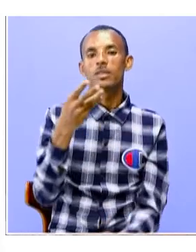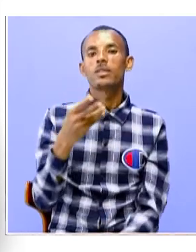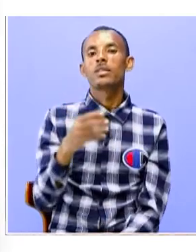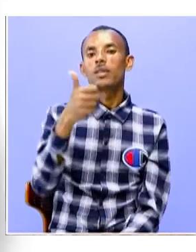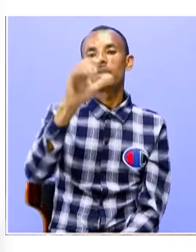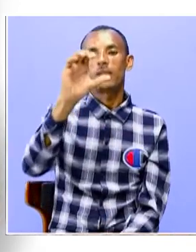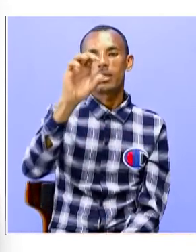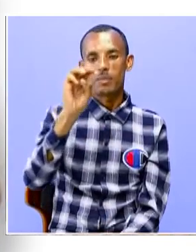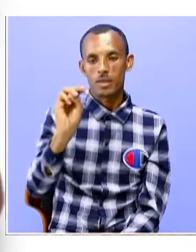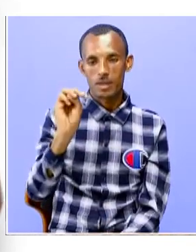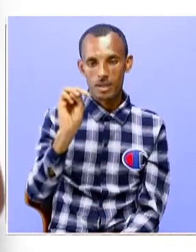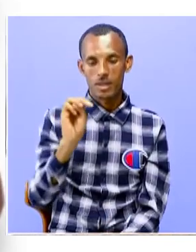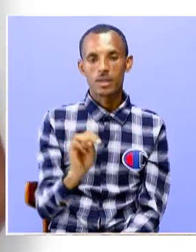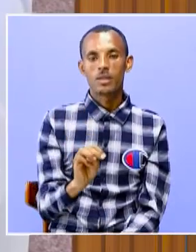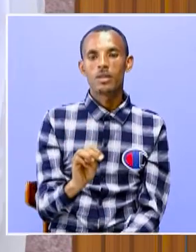centimeter